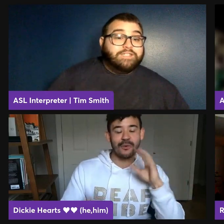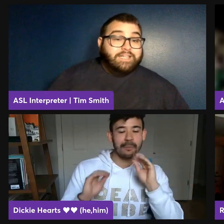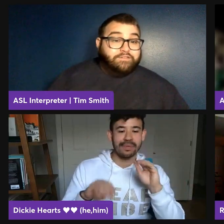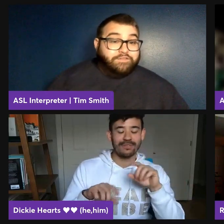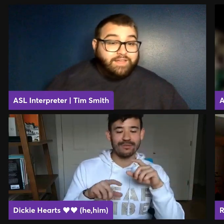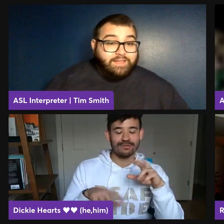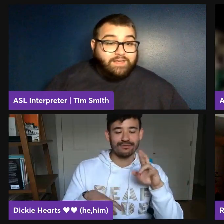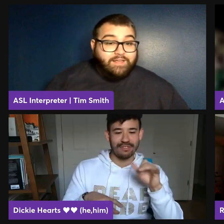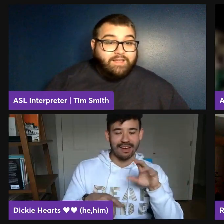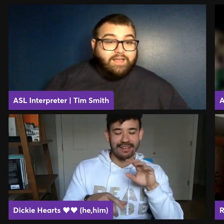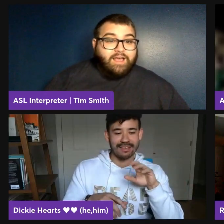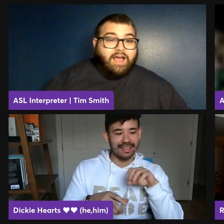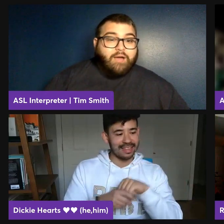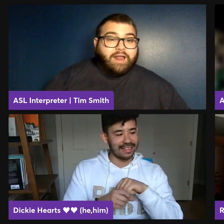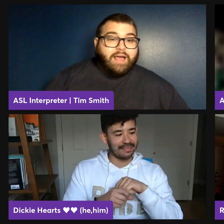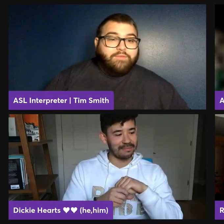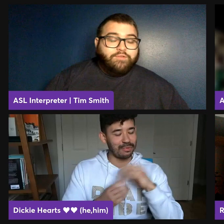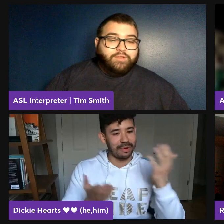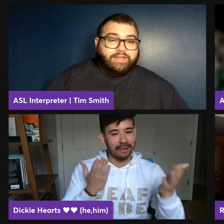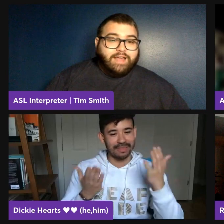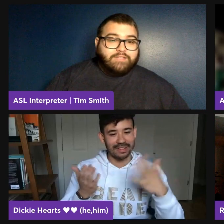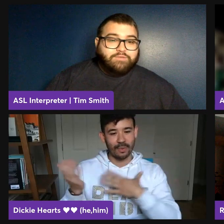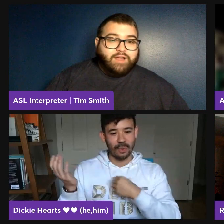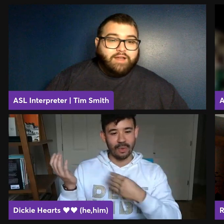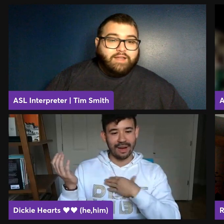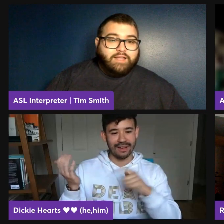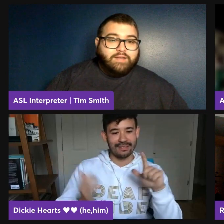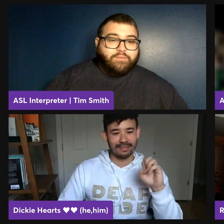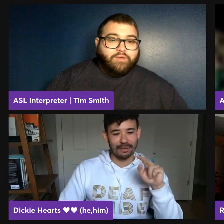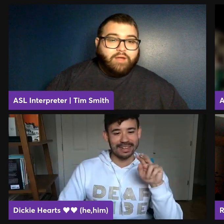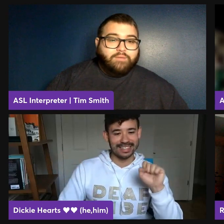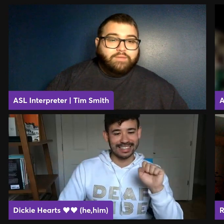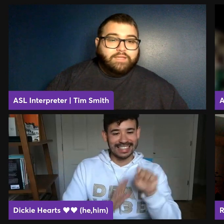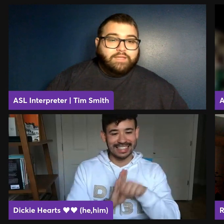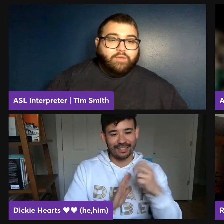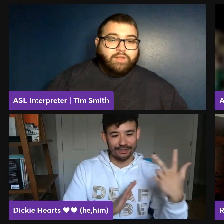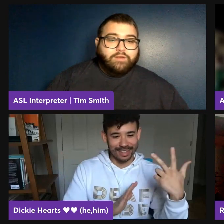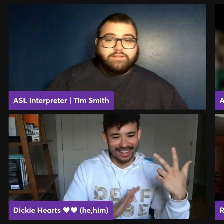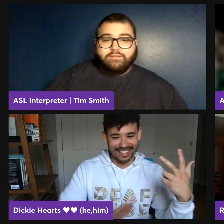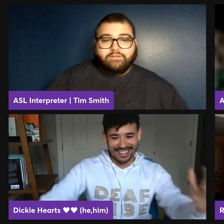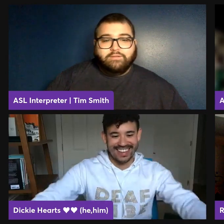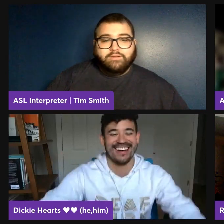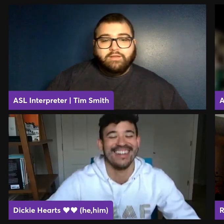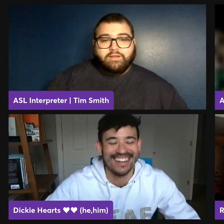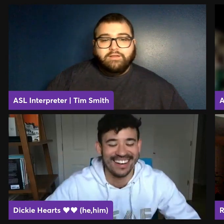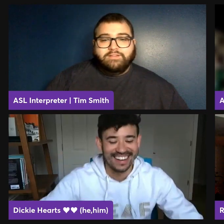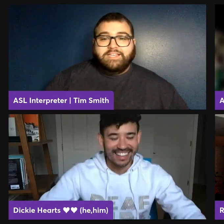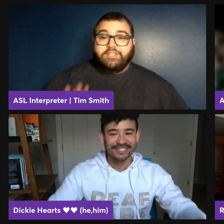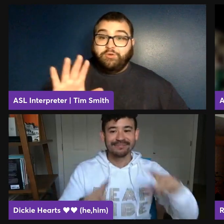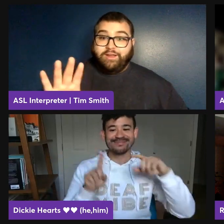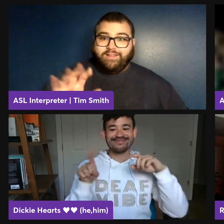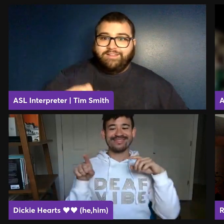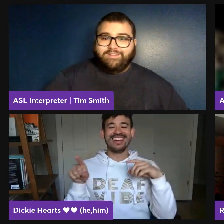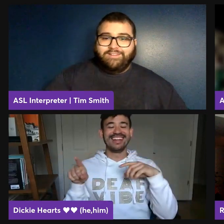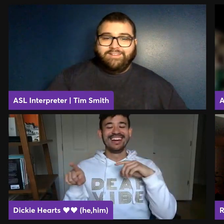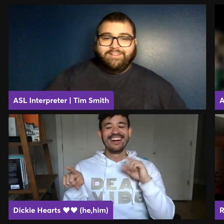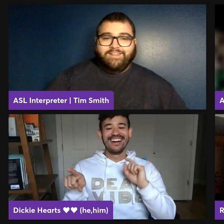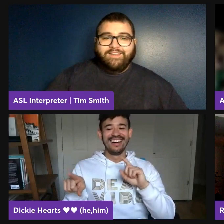but for TV, I would absolutely cast Ryan in probably White Lotus. Season